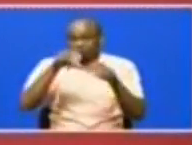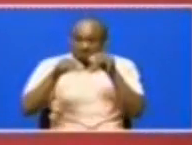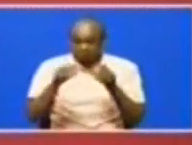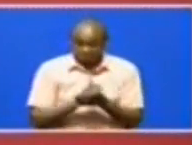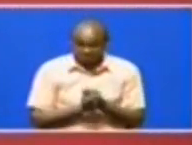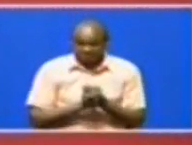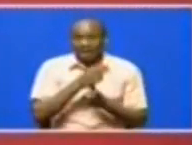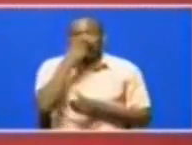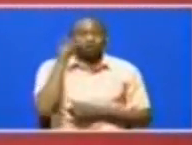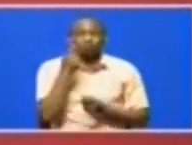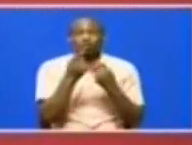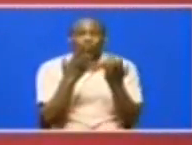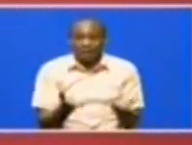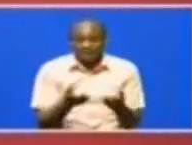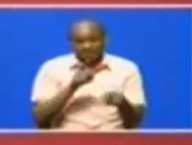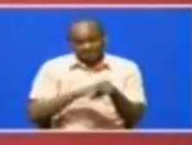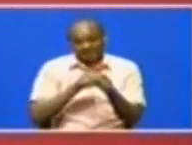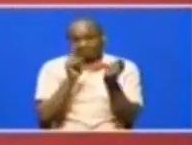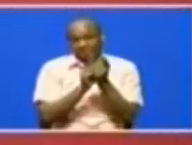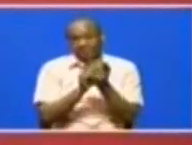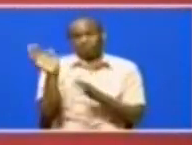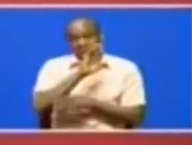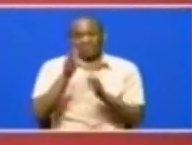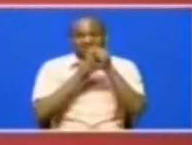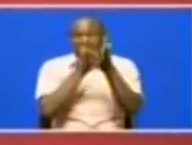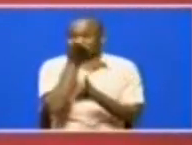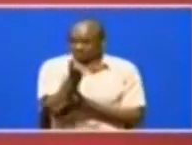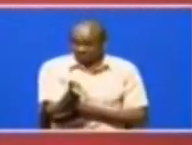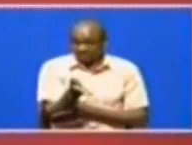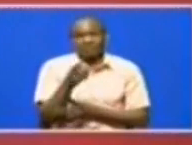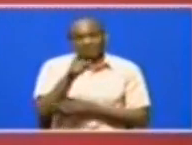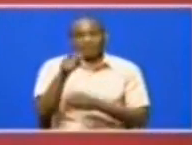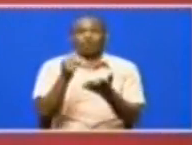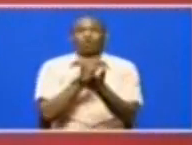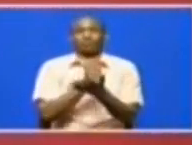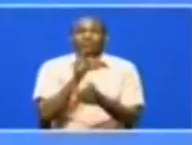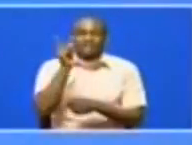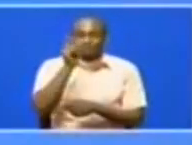election. Kalonzo spoke as he met Wiper elected leaders at their party offices in Nairobi.